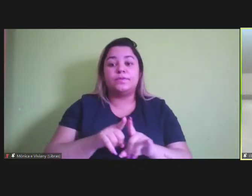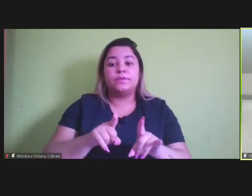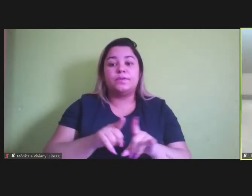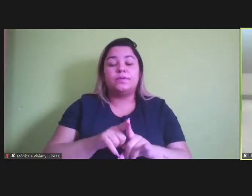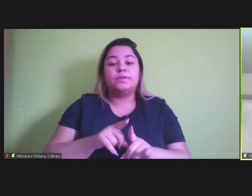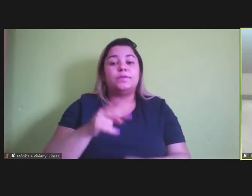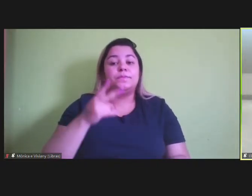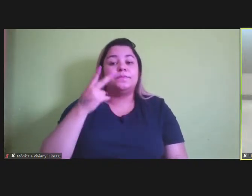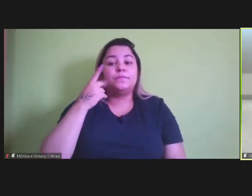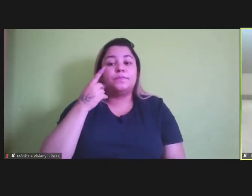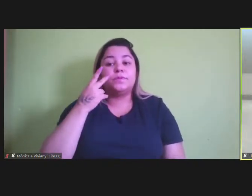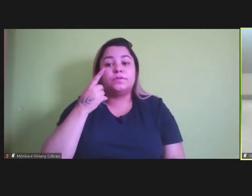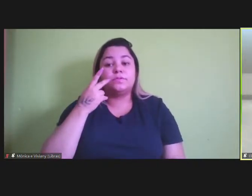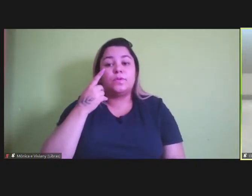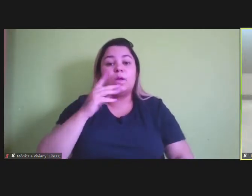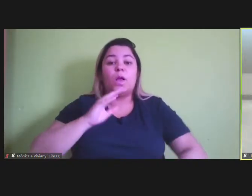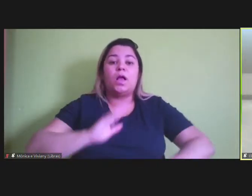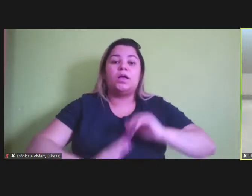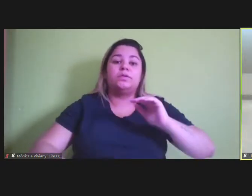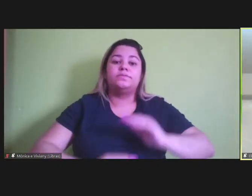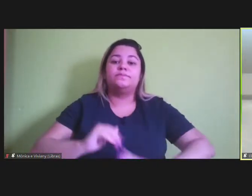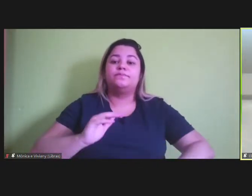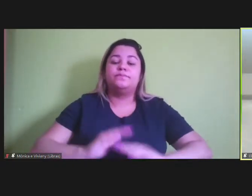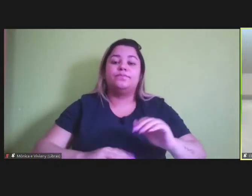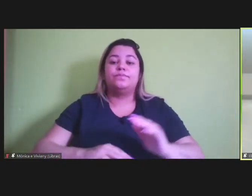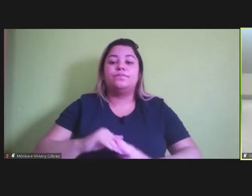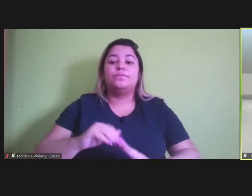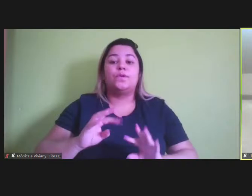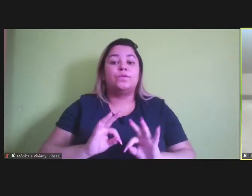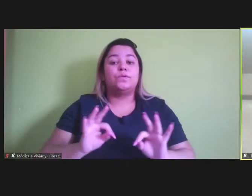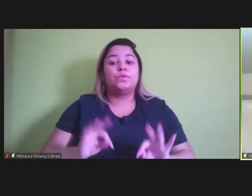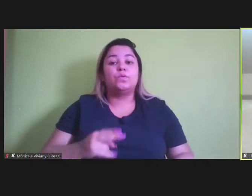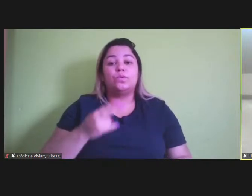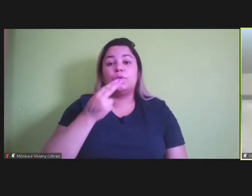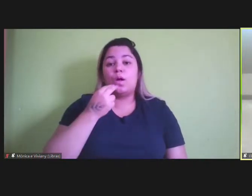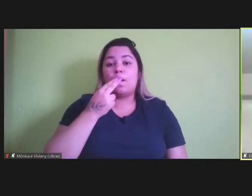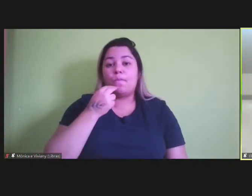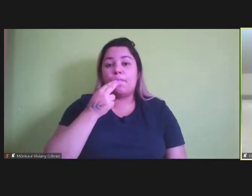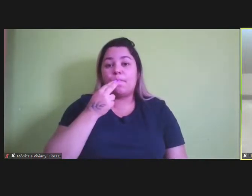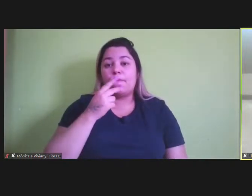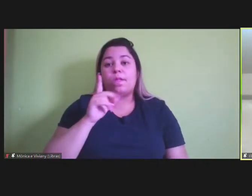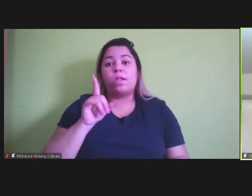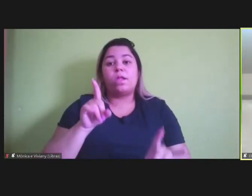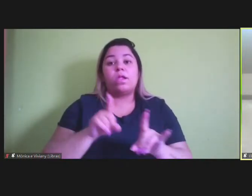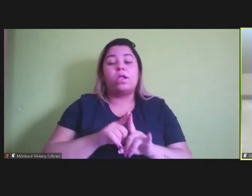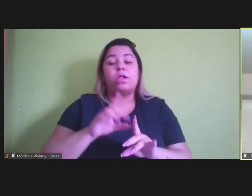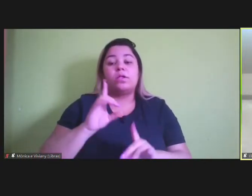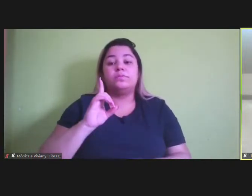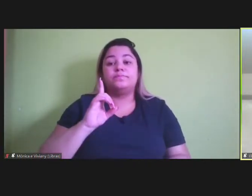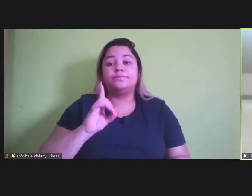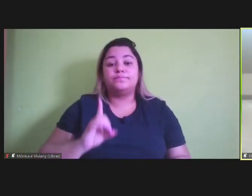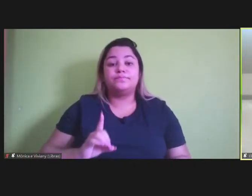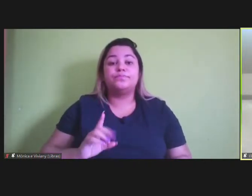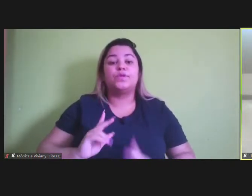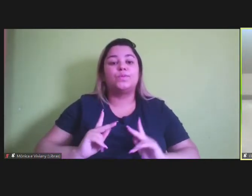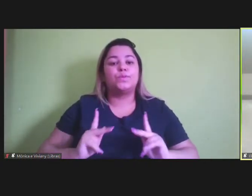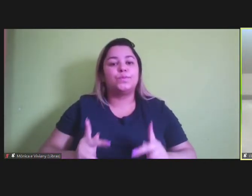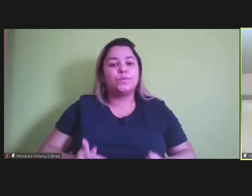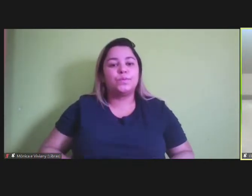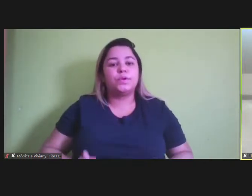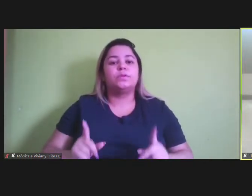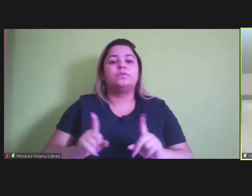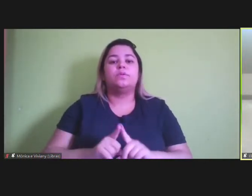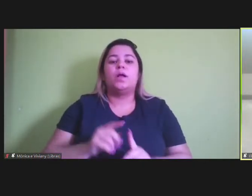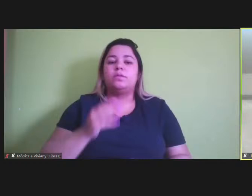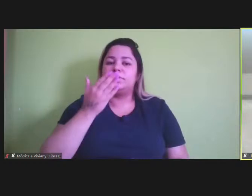Dietitians, it orients the professional acting of dietitians. It is a perspective for that.